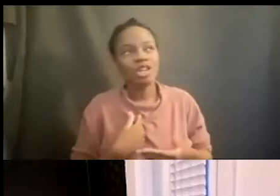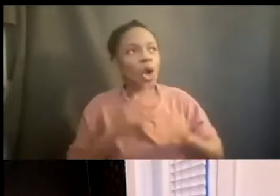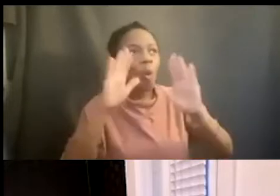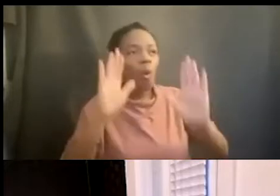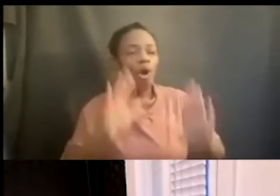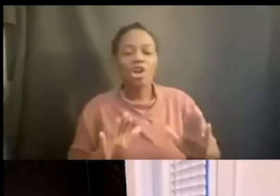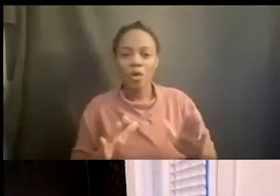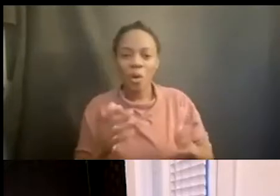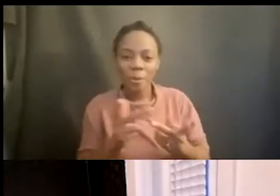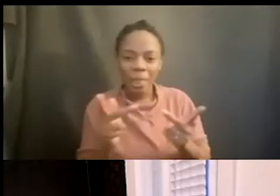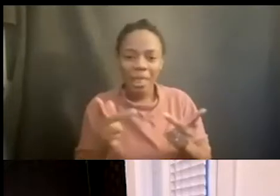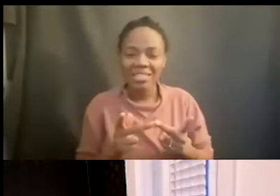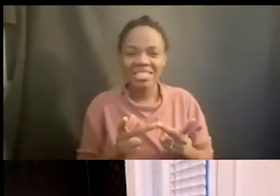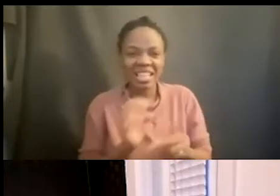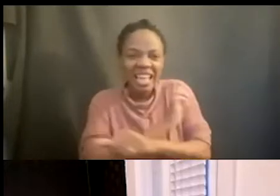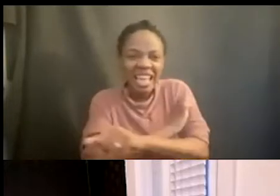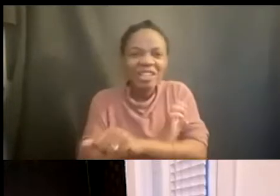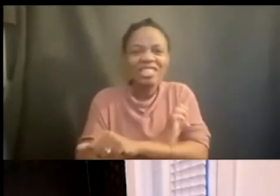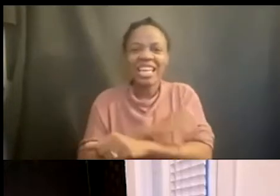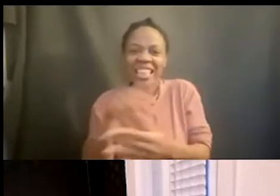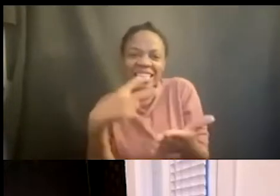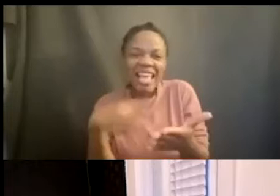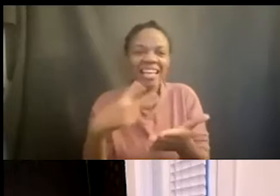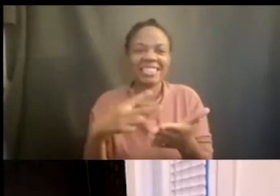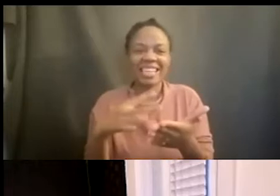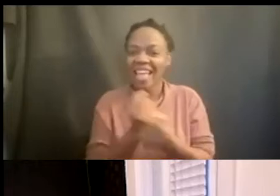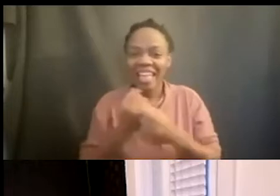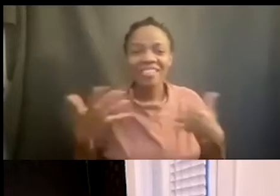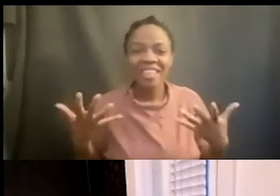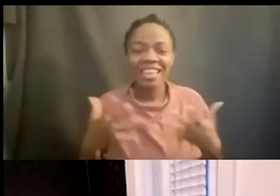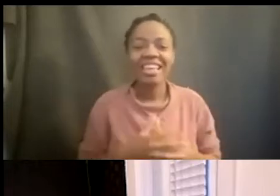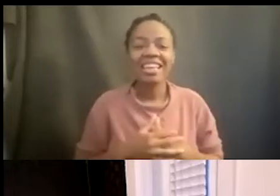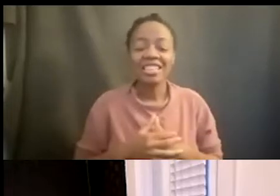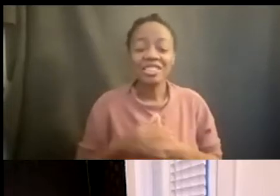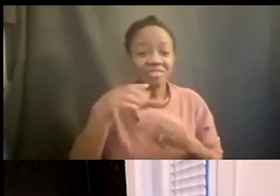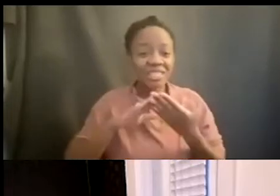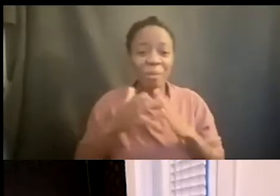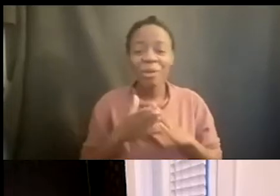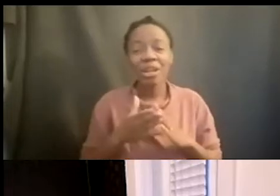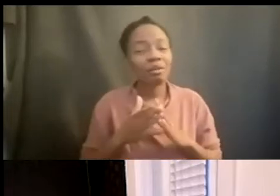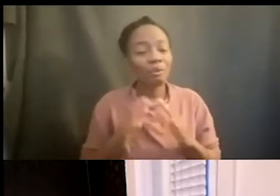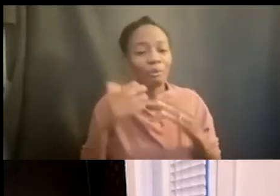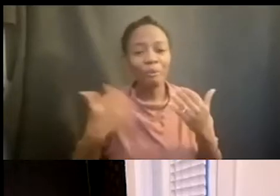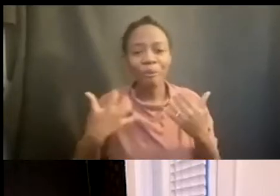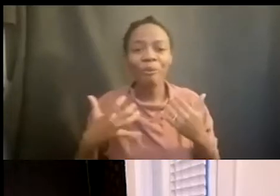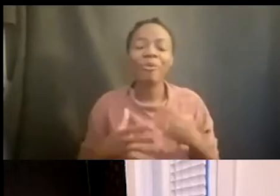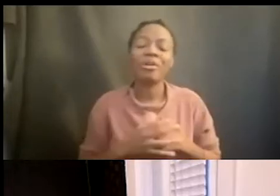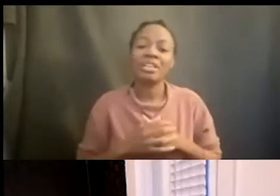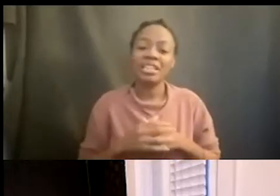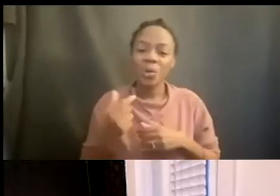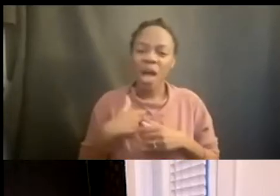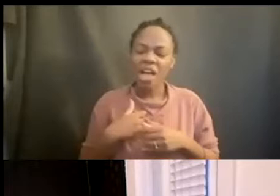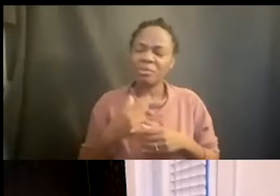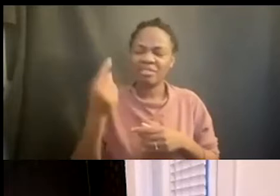be in, just the energy and the salsa and everything that we have, this community here. And I think, as I reflected on that